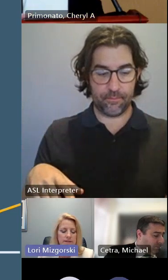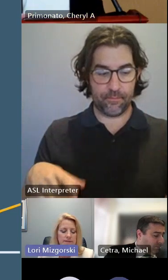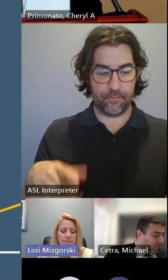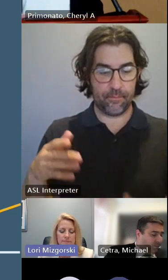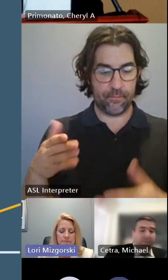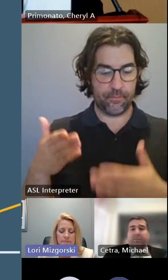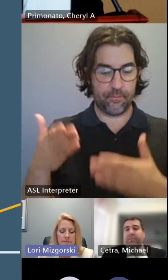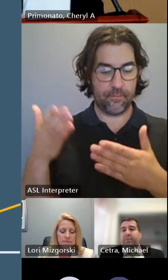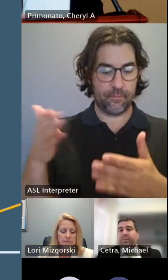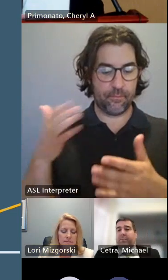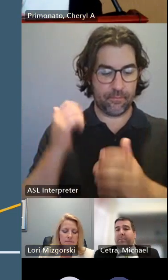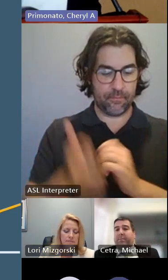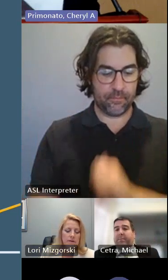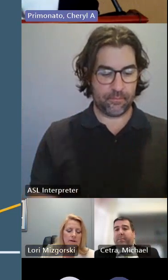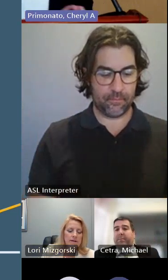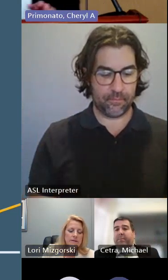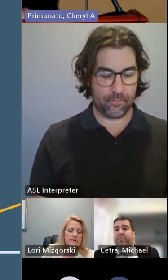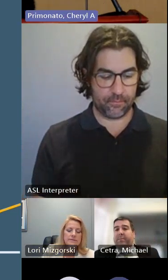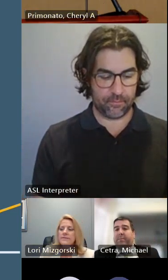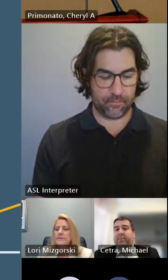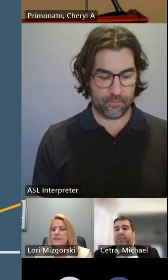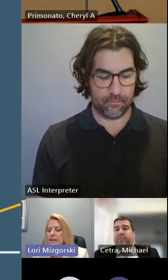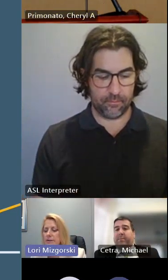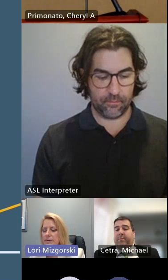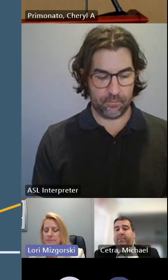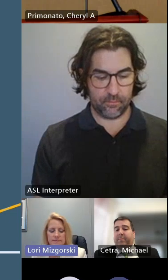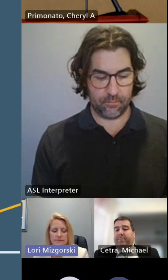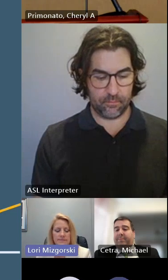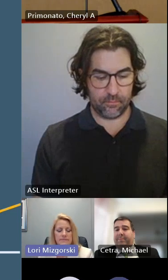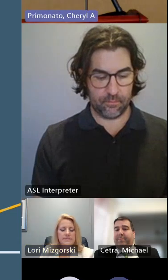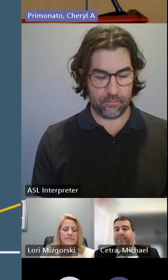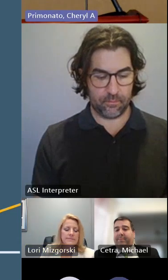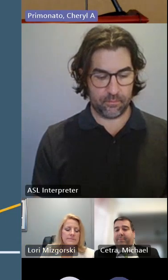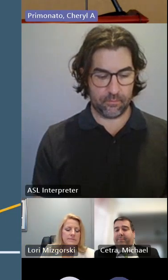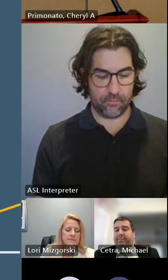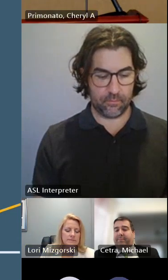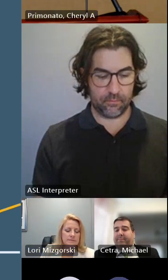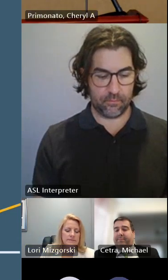Motion carries. Thank you. Thank you.